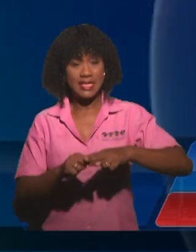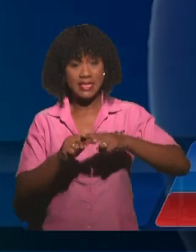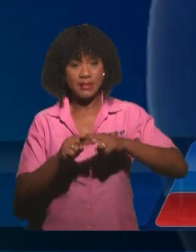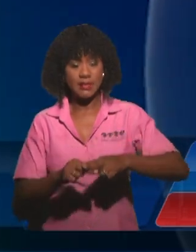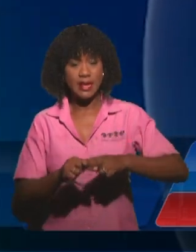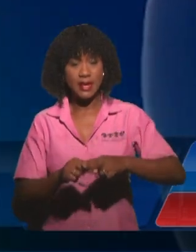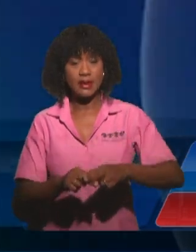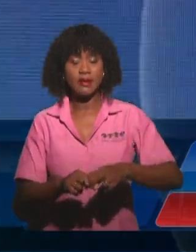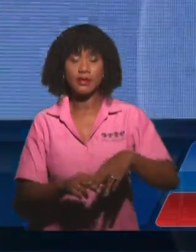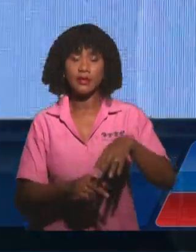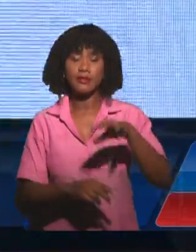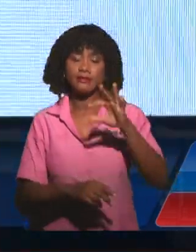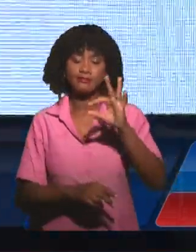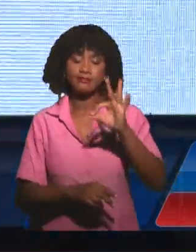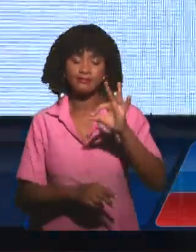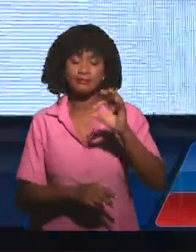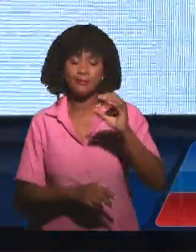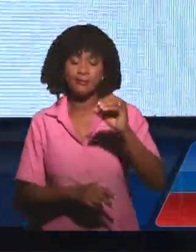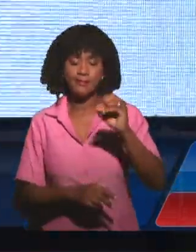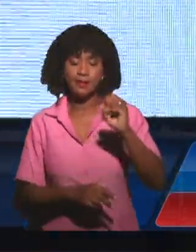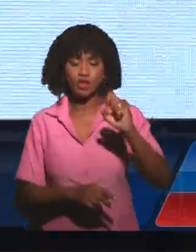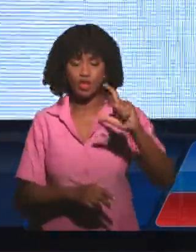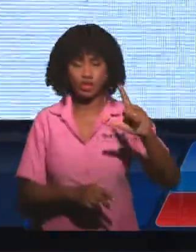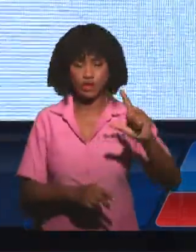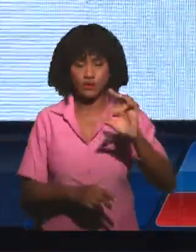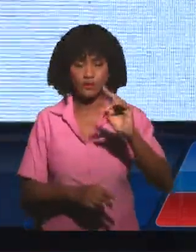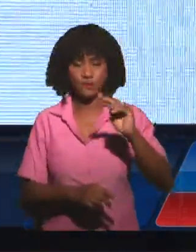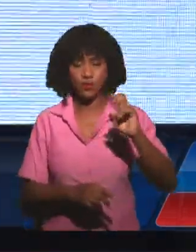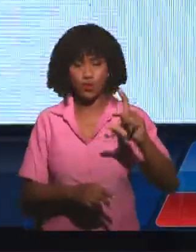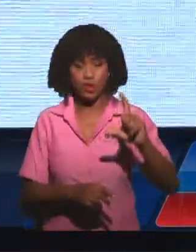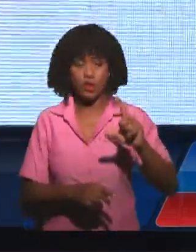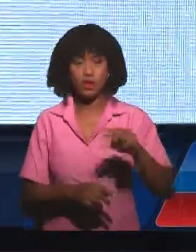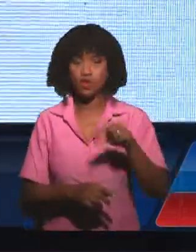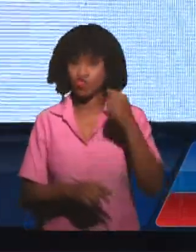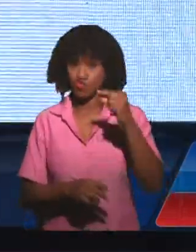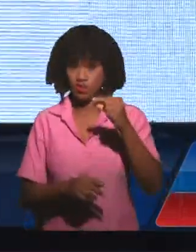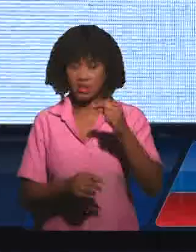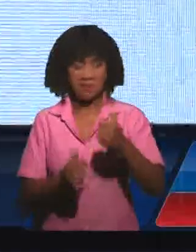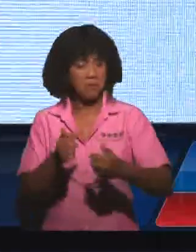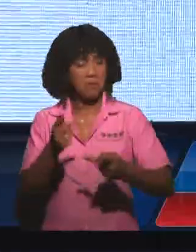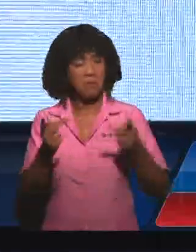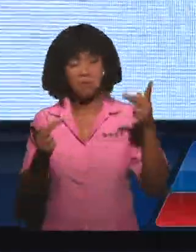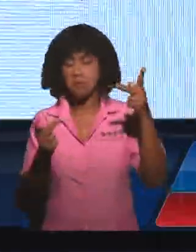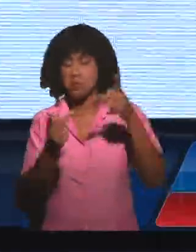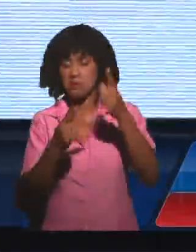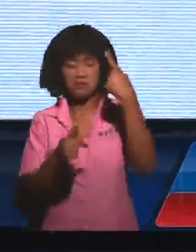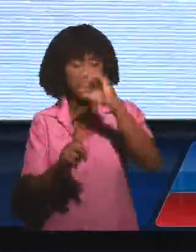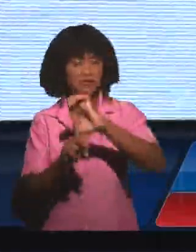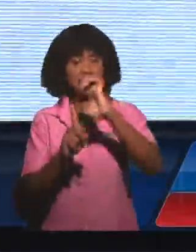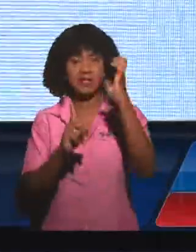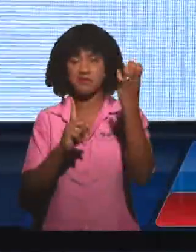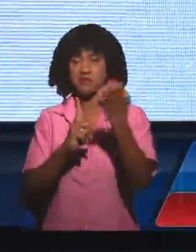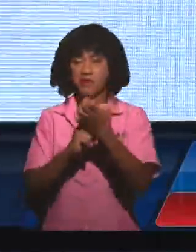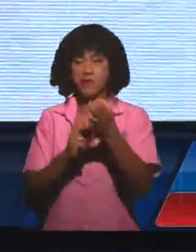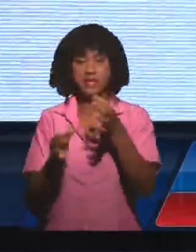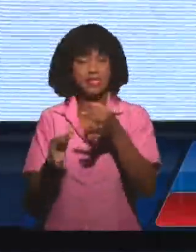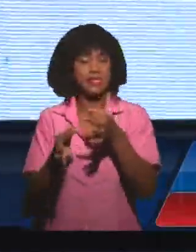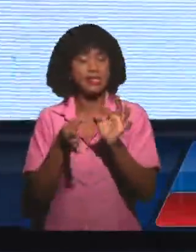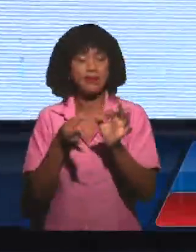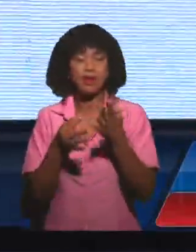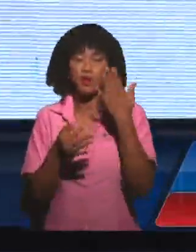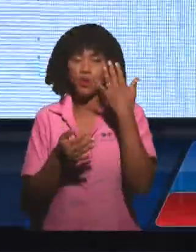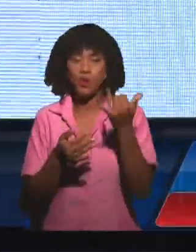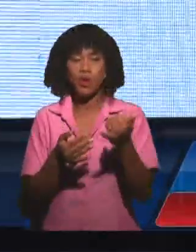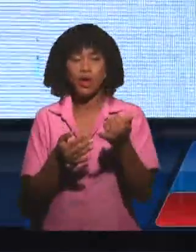fossil fuel resources. Green hydrogen is ideal for the environment simply because we eliminate